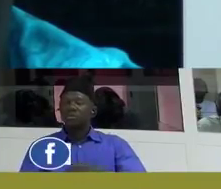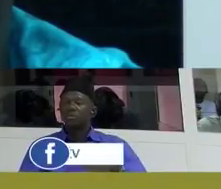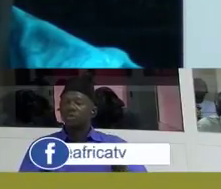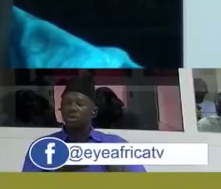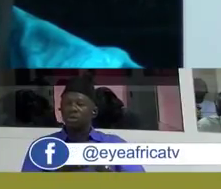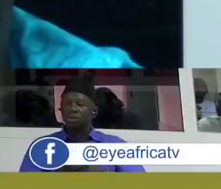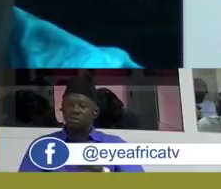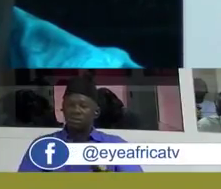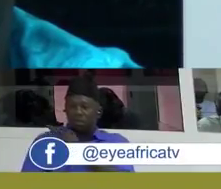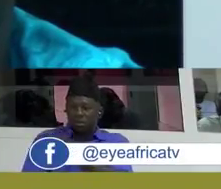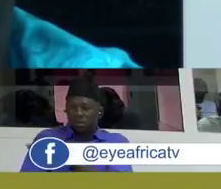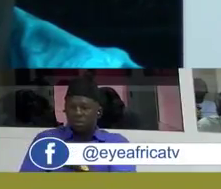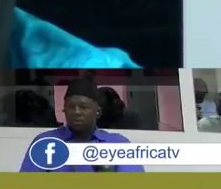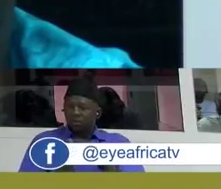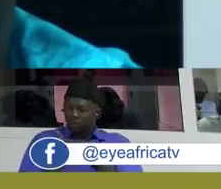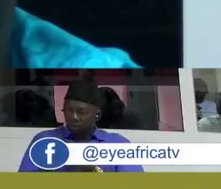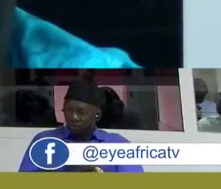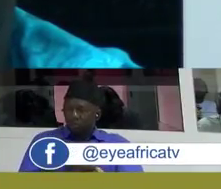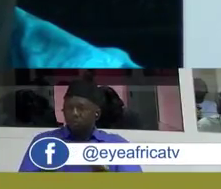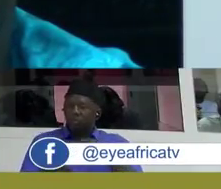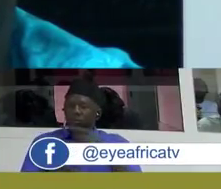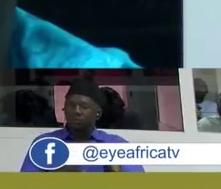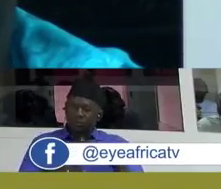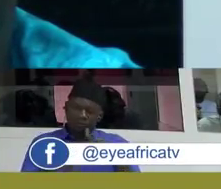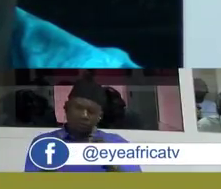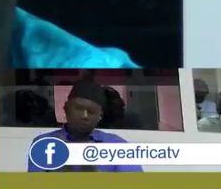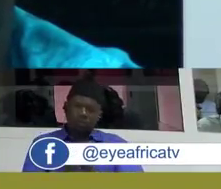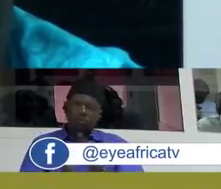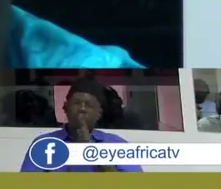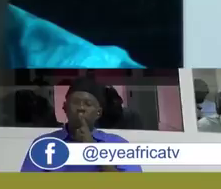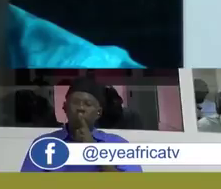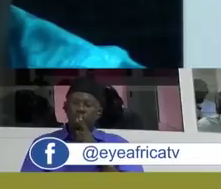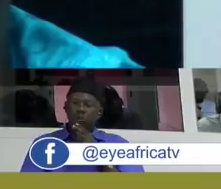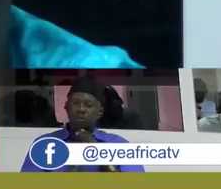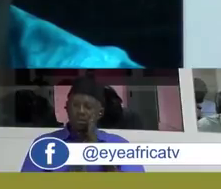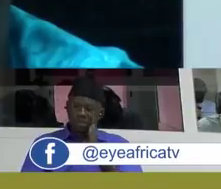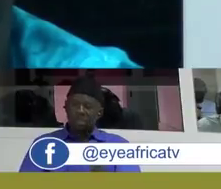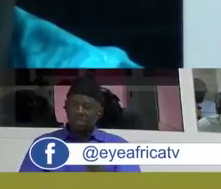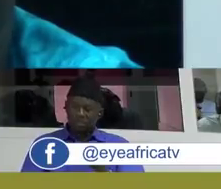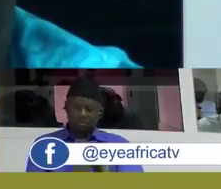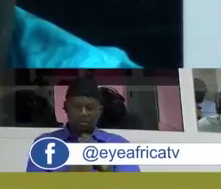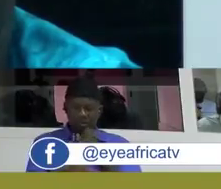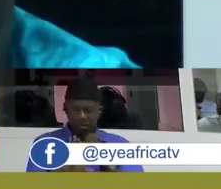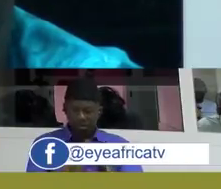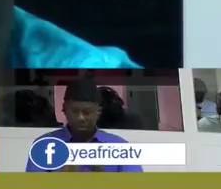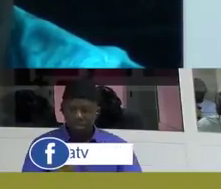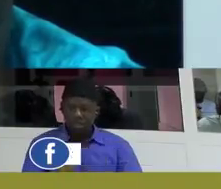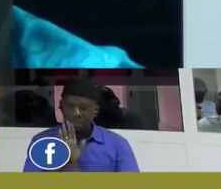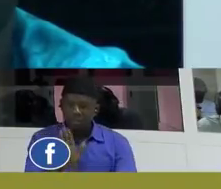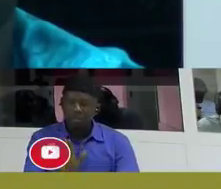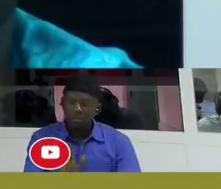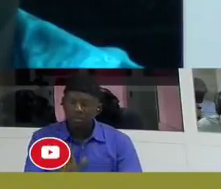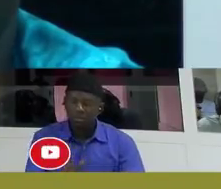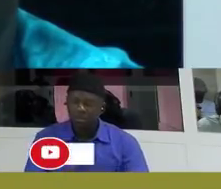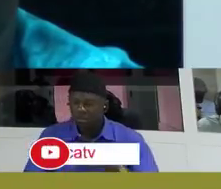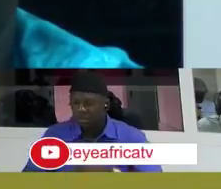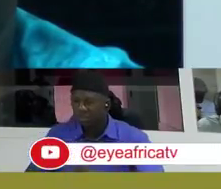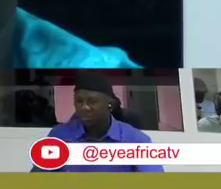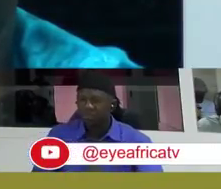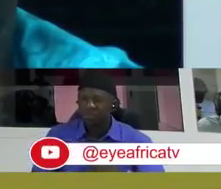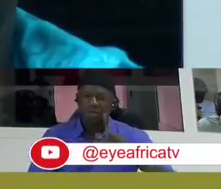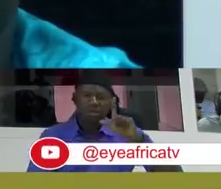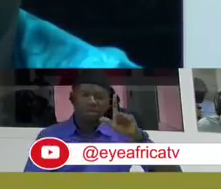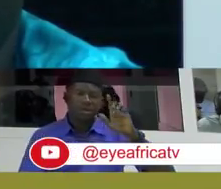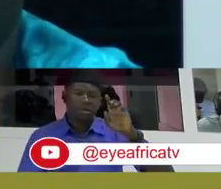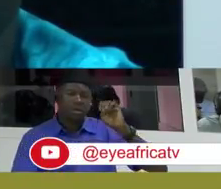needs of the group whose rights are being protected. If during Lent it is not